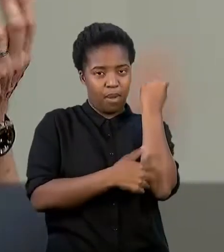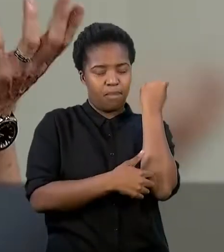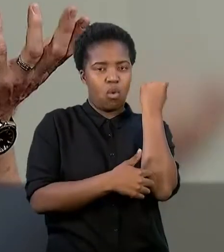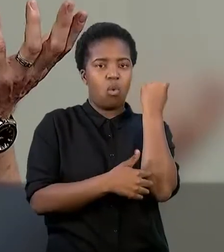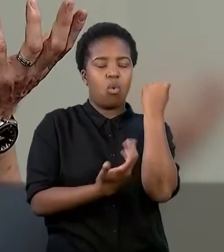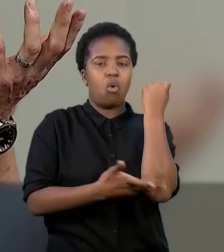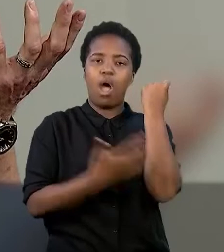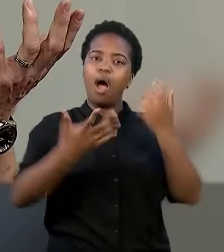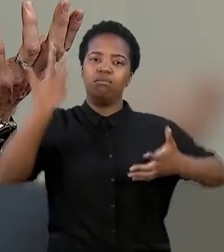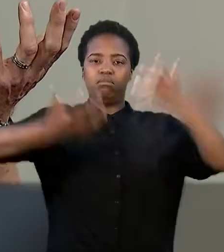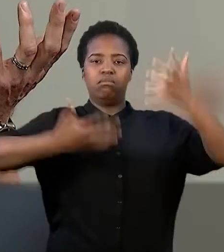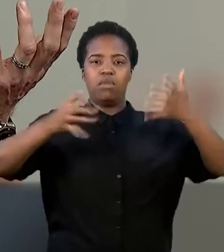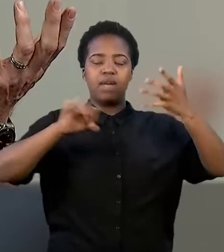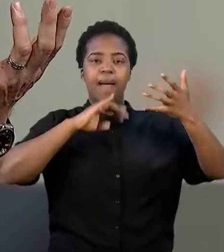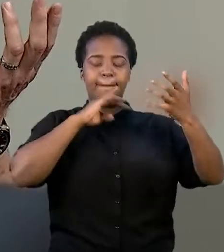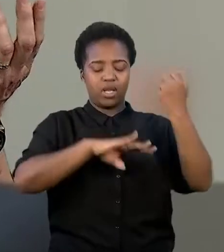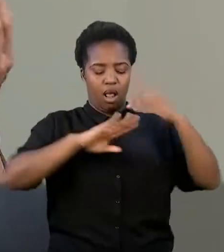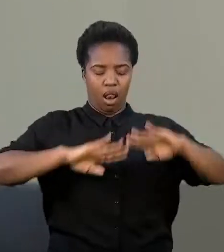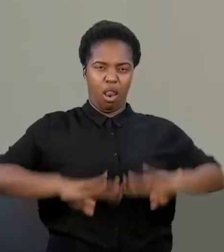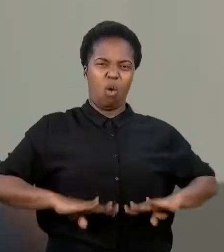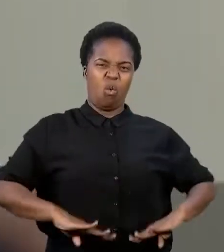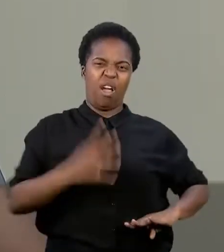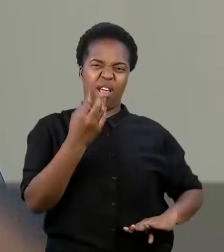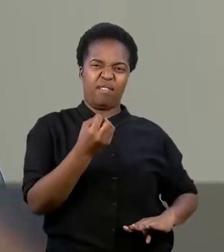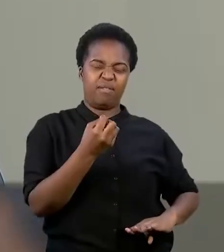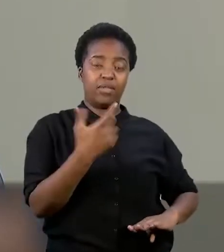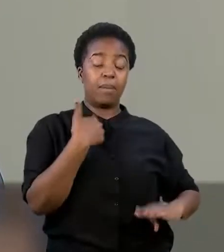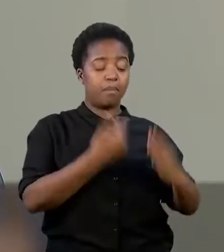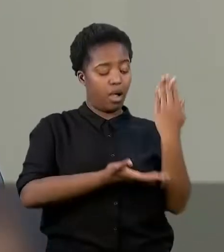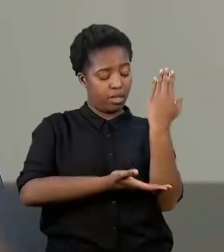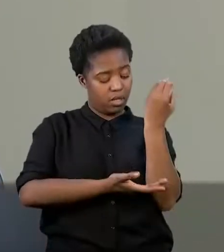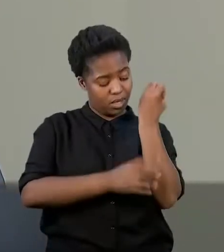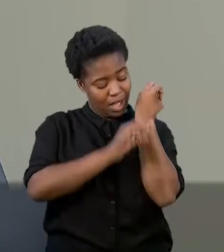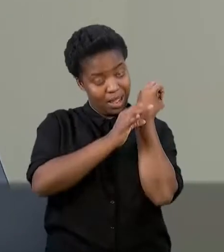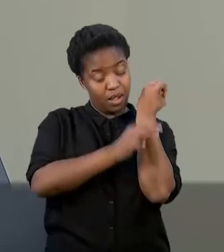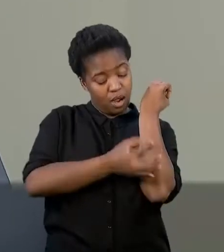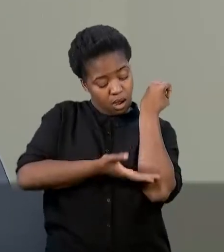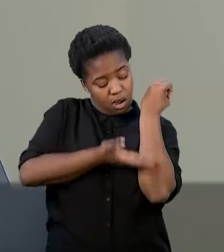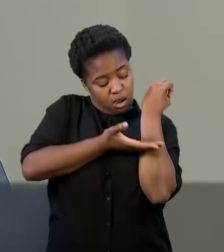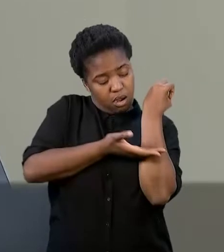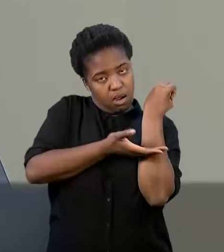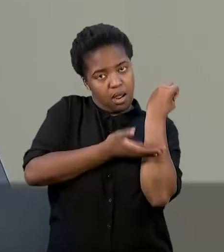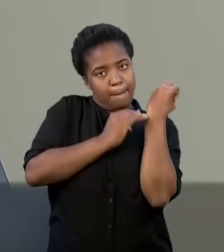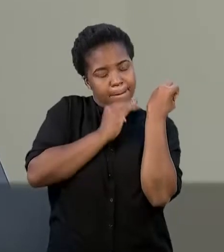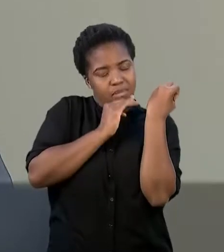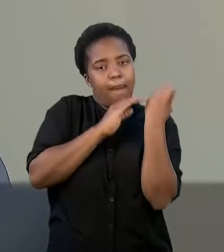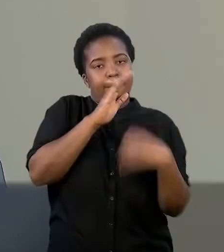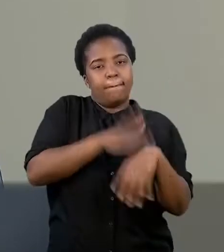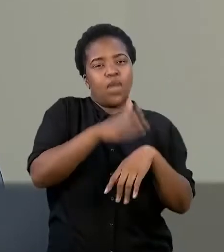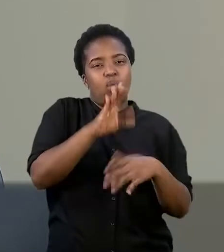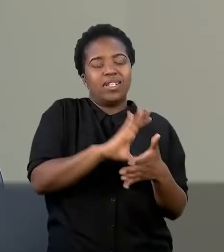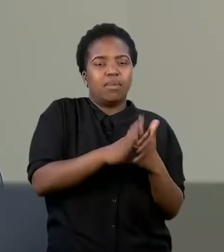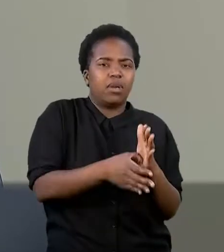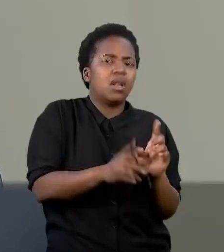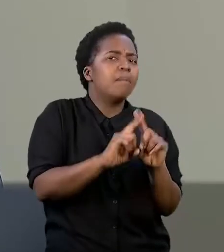the more arm availability you have. And unfortunately, the higher up the level, the more disability you'll have as